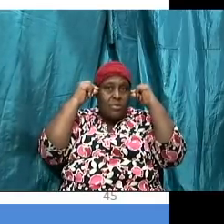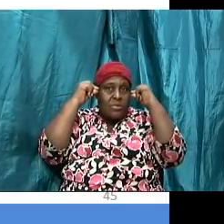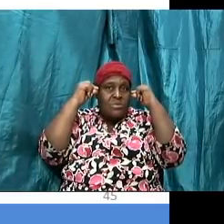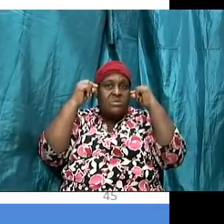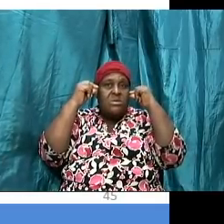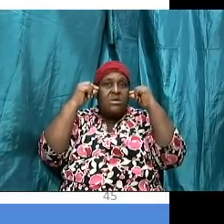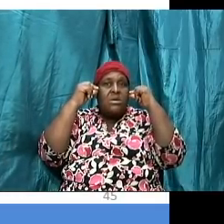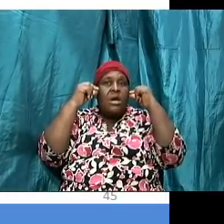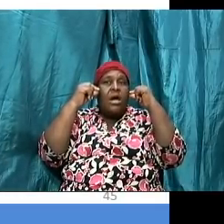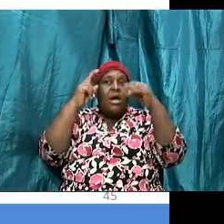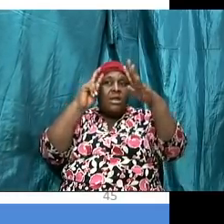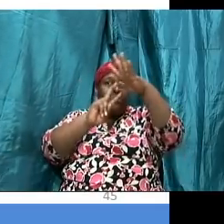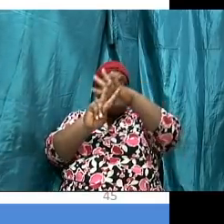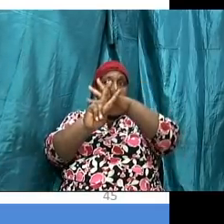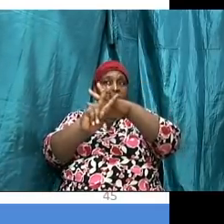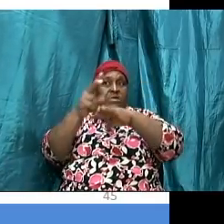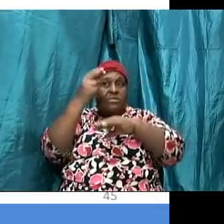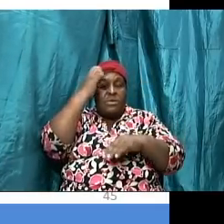prophets, which is Elijah.